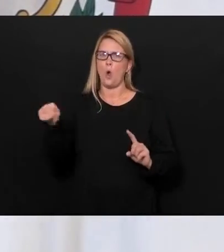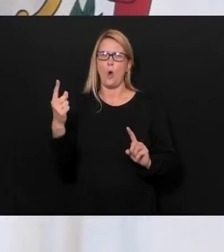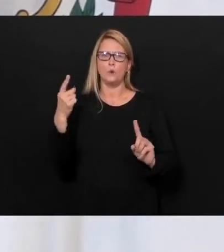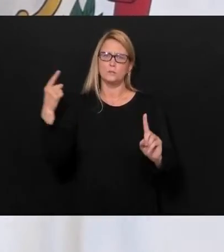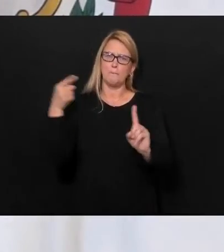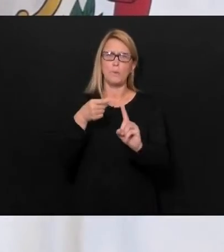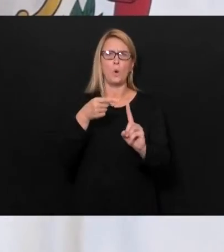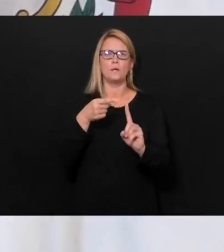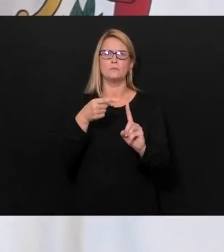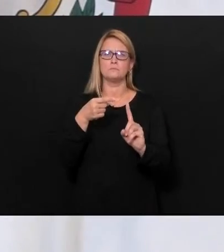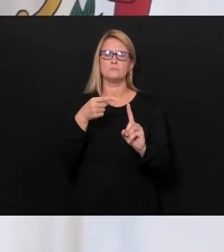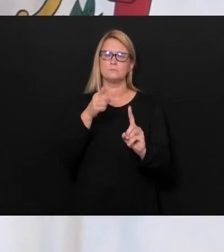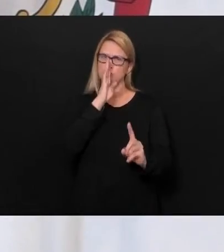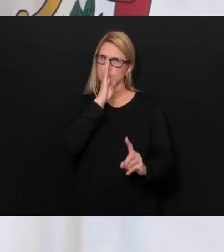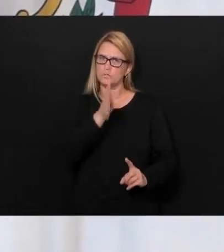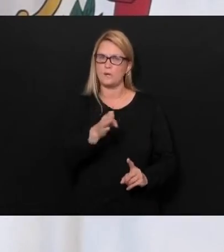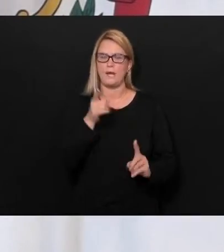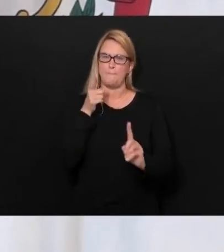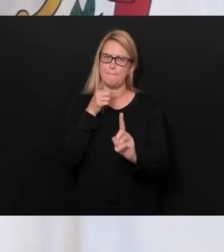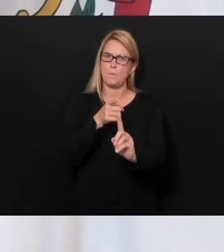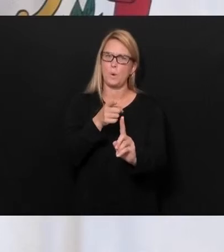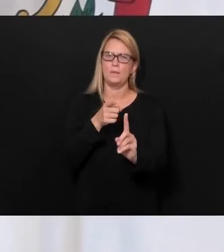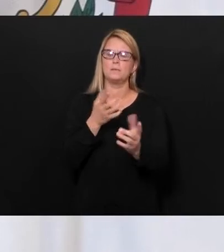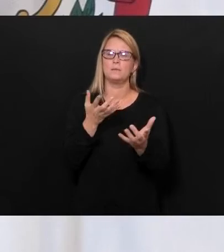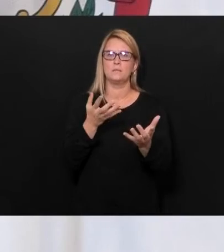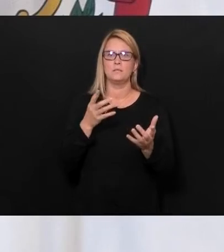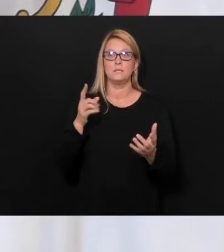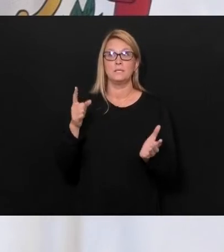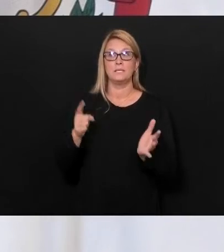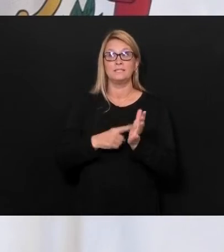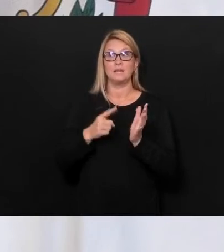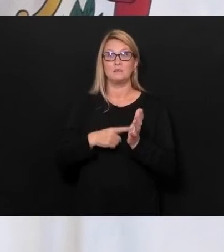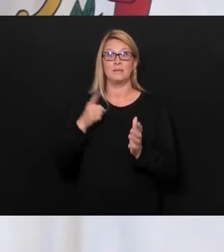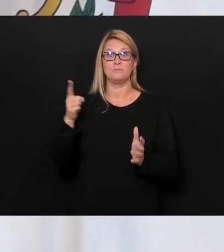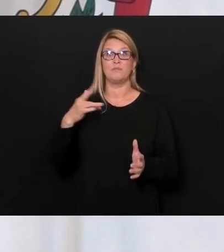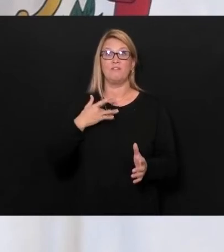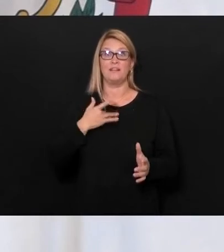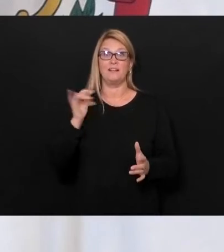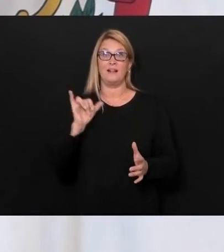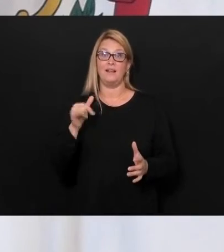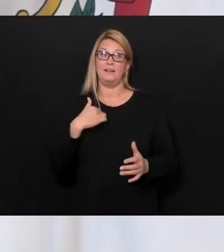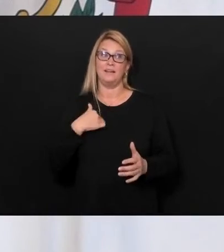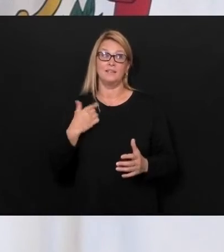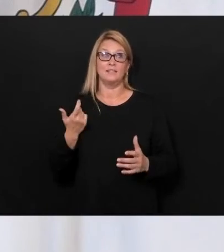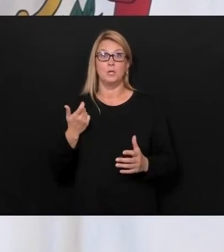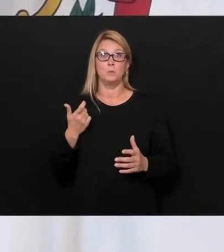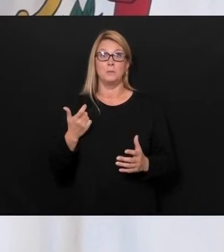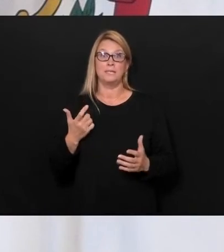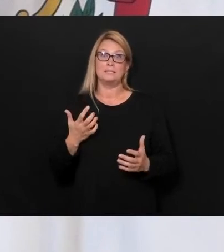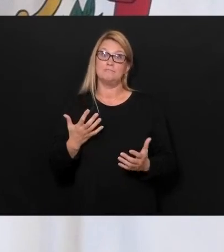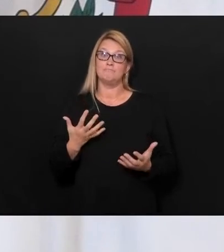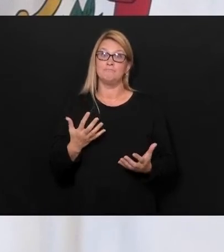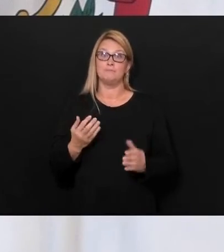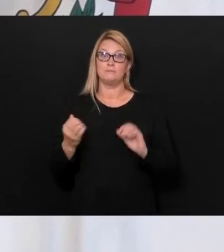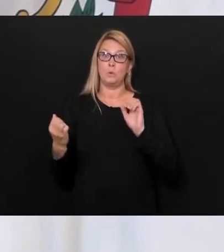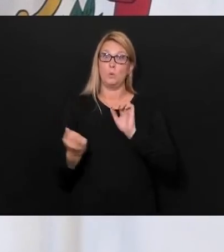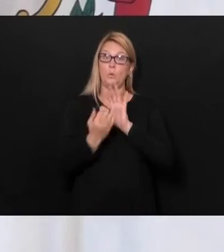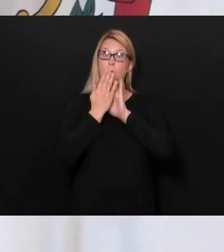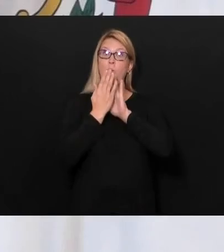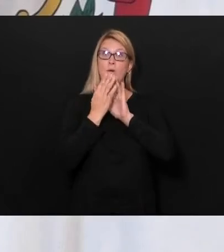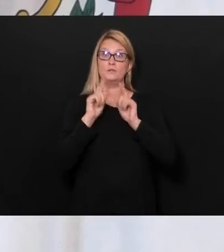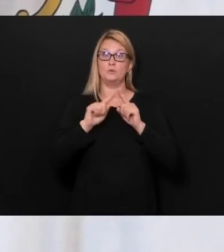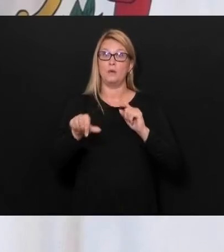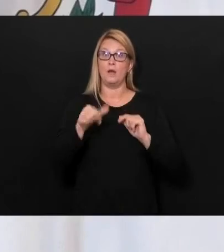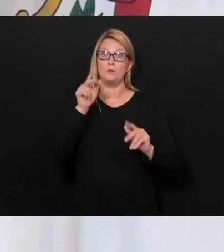and there's sometimes, she says she stepped on a lot of people's toes. She's always been